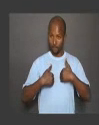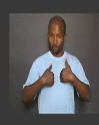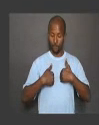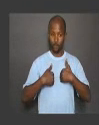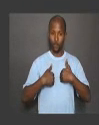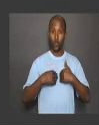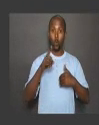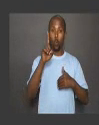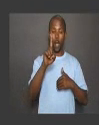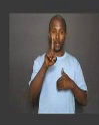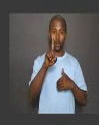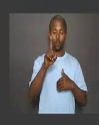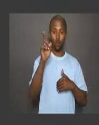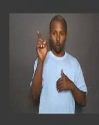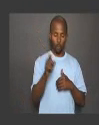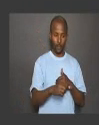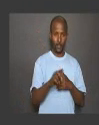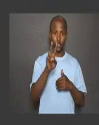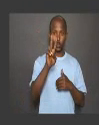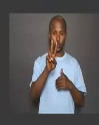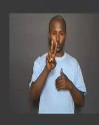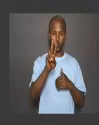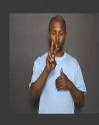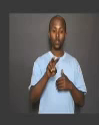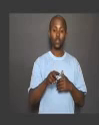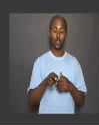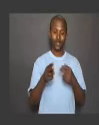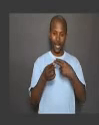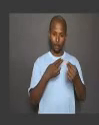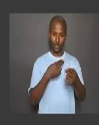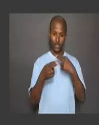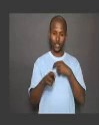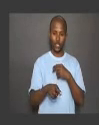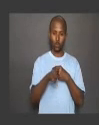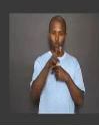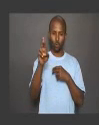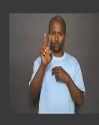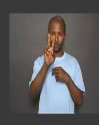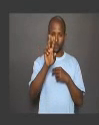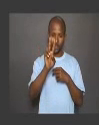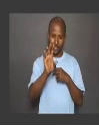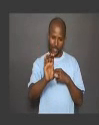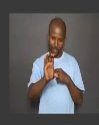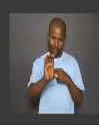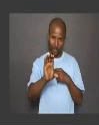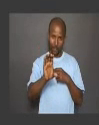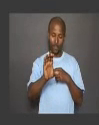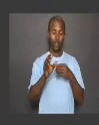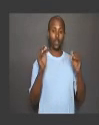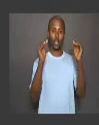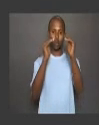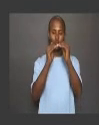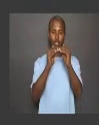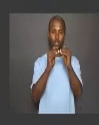So we have established that 1 over 2 times the square